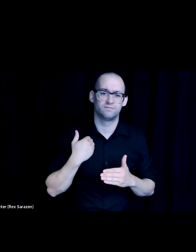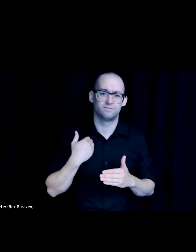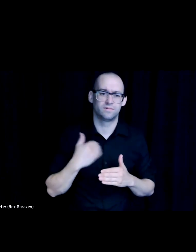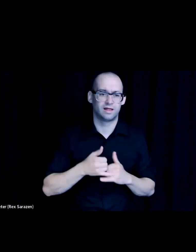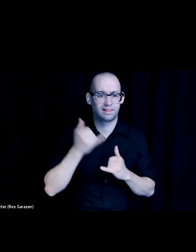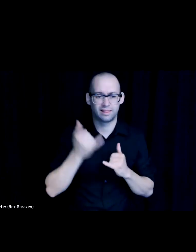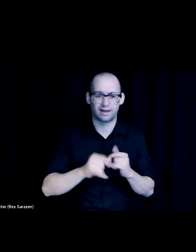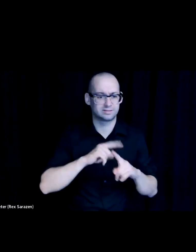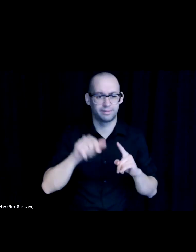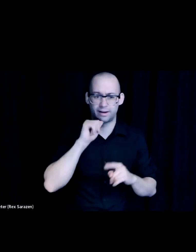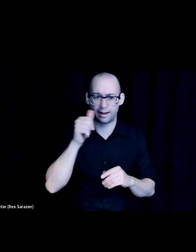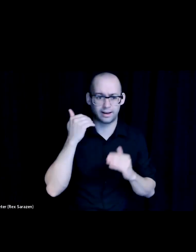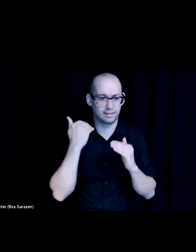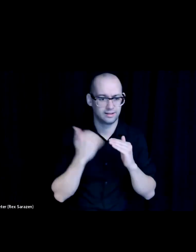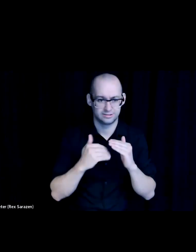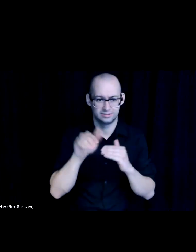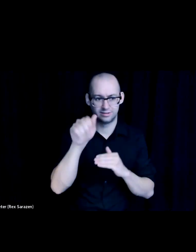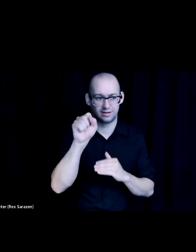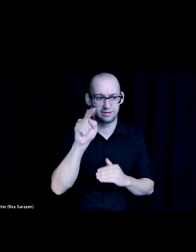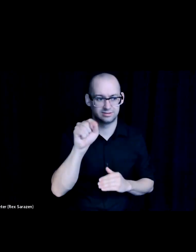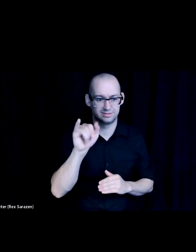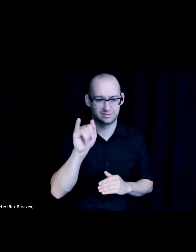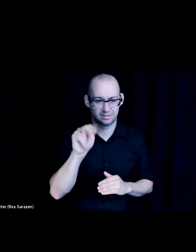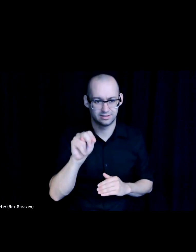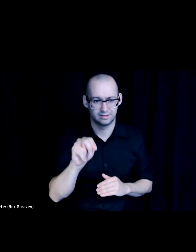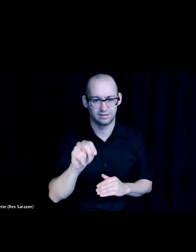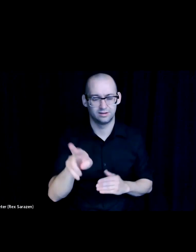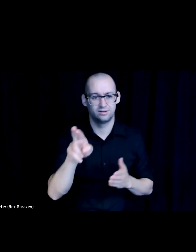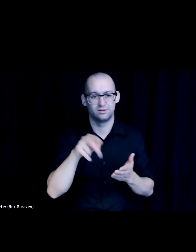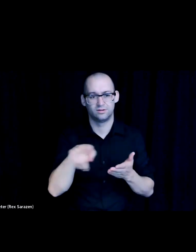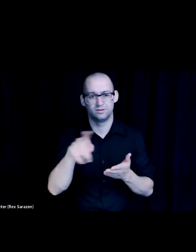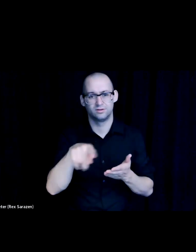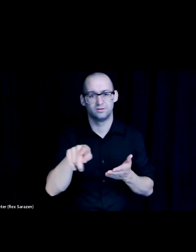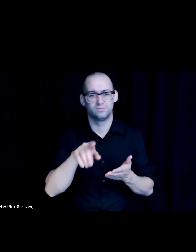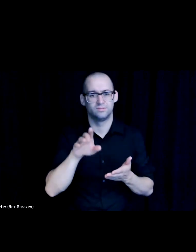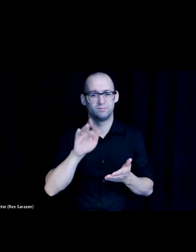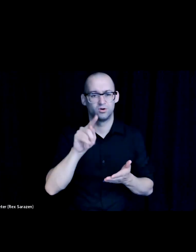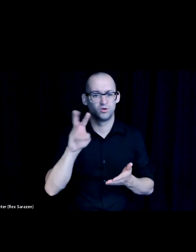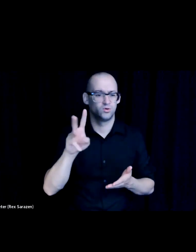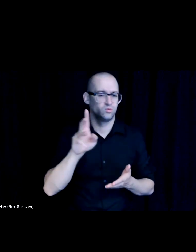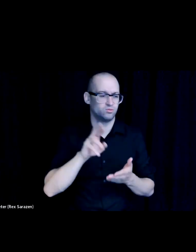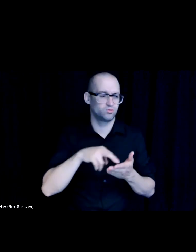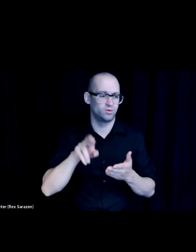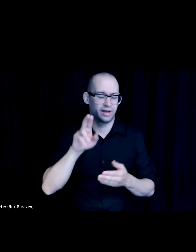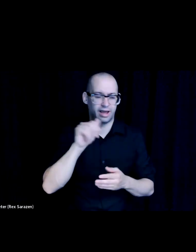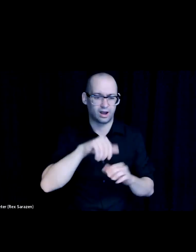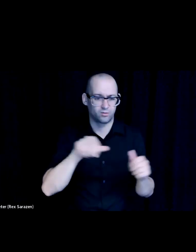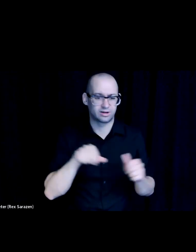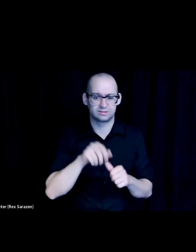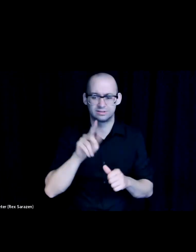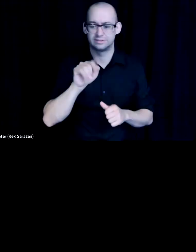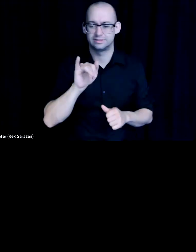not least, I think Aston referred to rural areas, and a lot of the other speakers too. Tina, we've